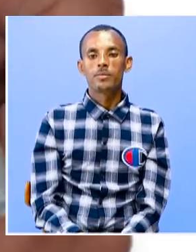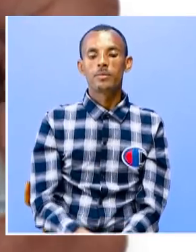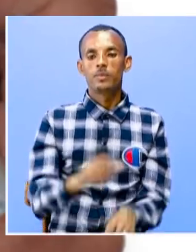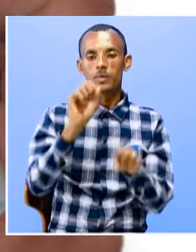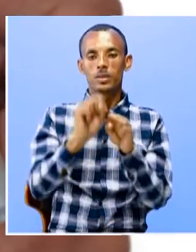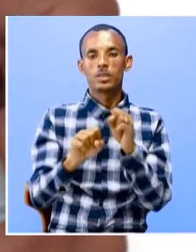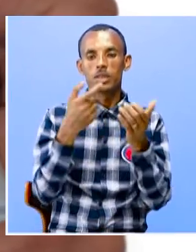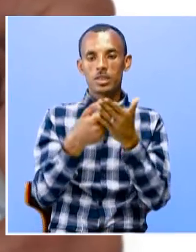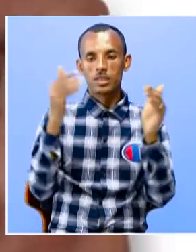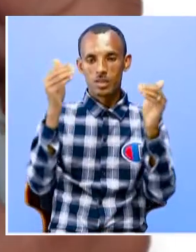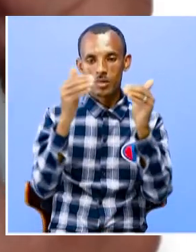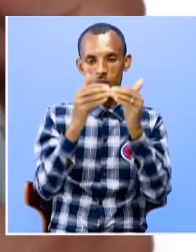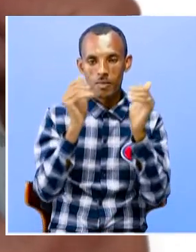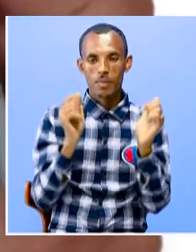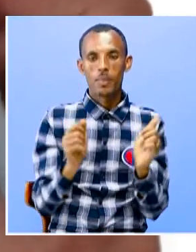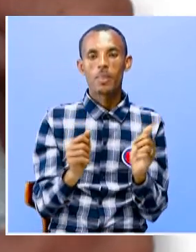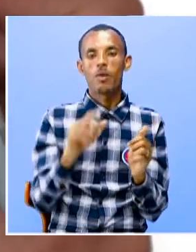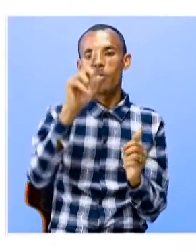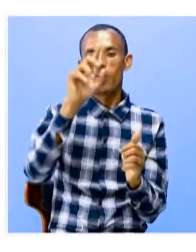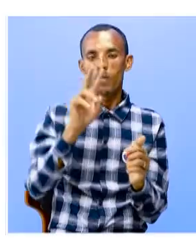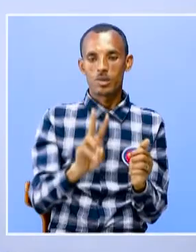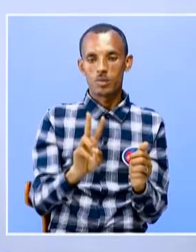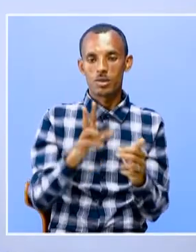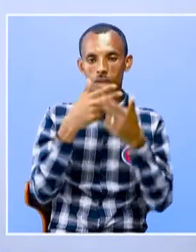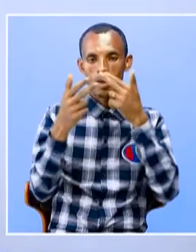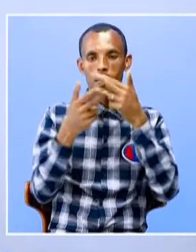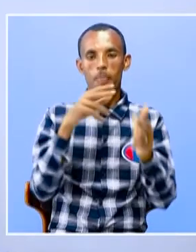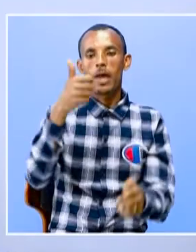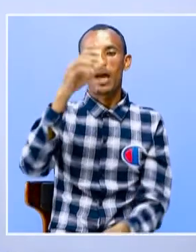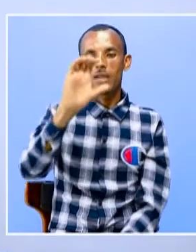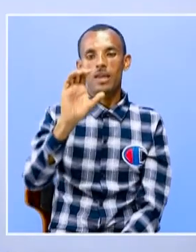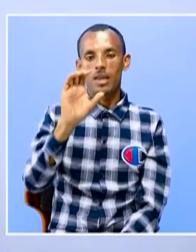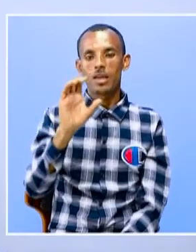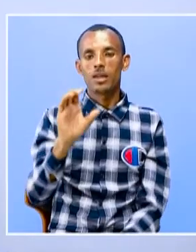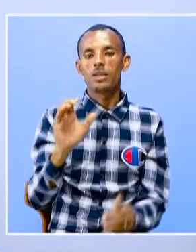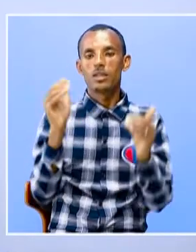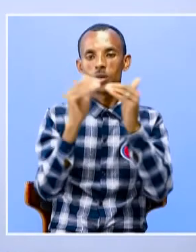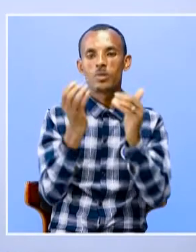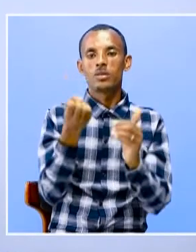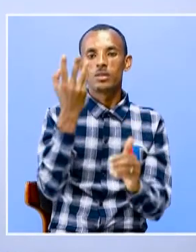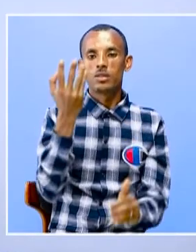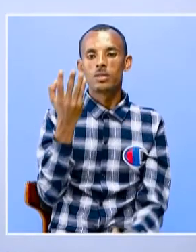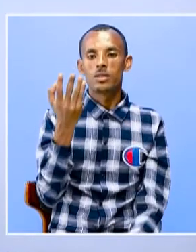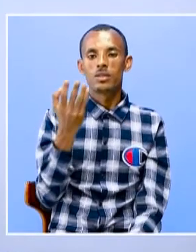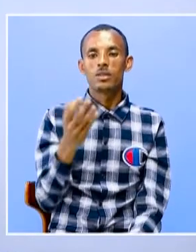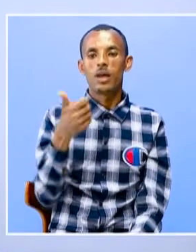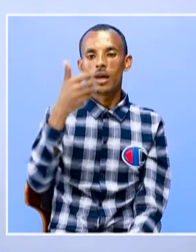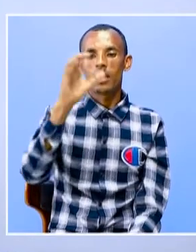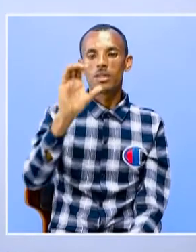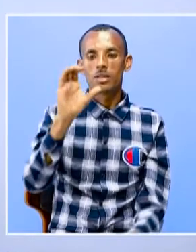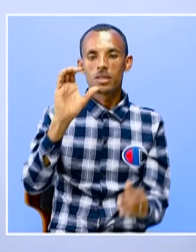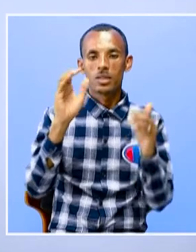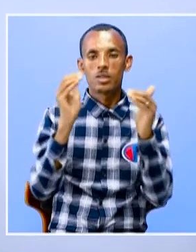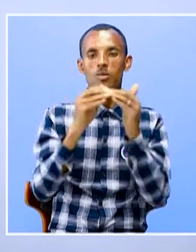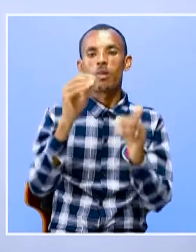So this will be equal to this half times AC is how much? It is AC is given